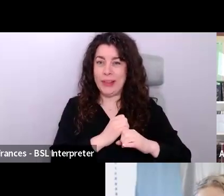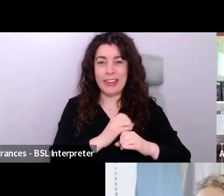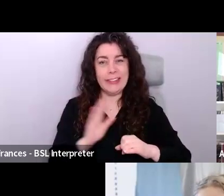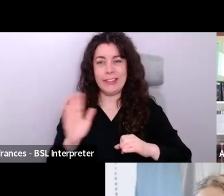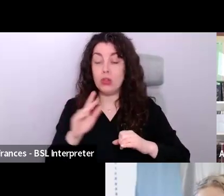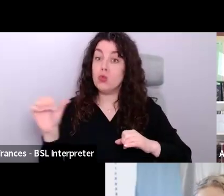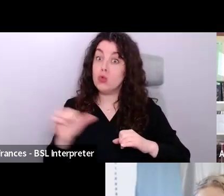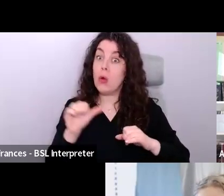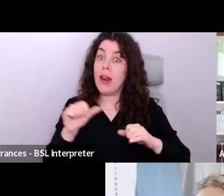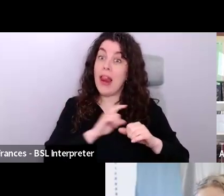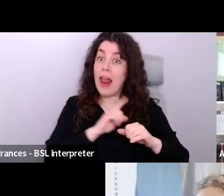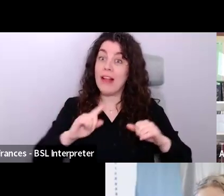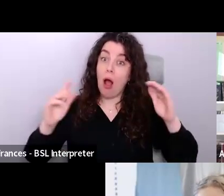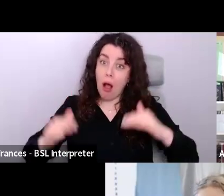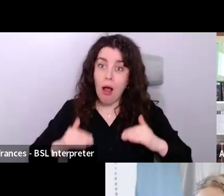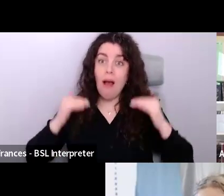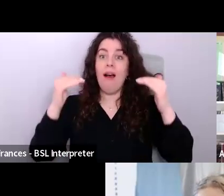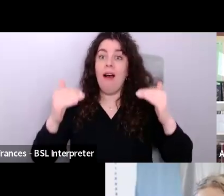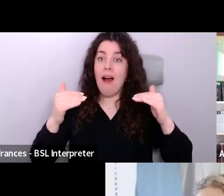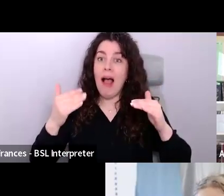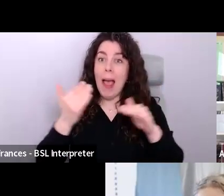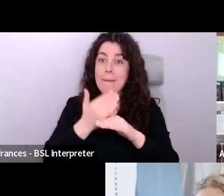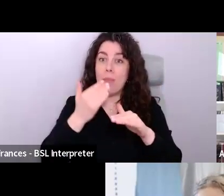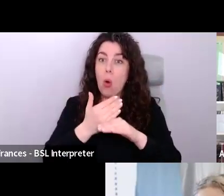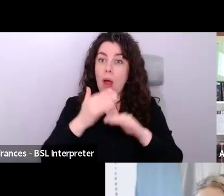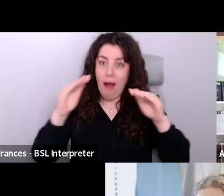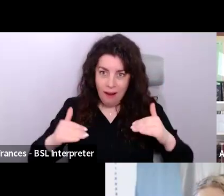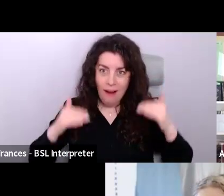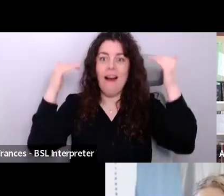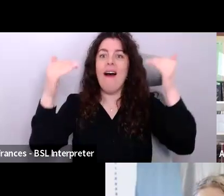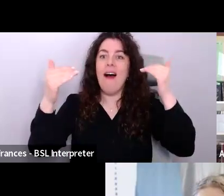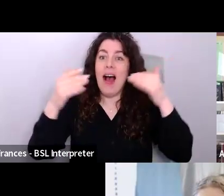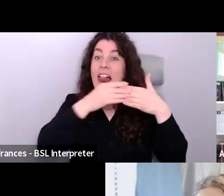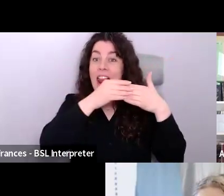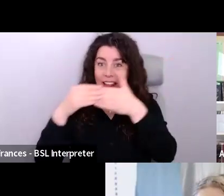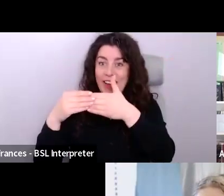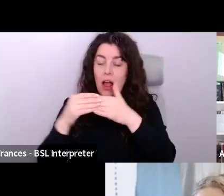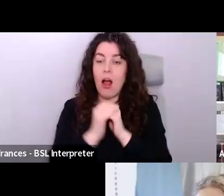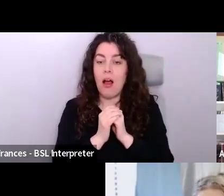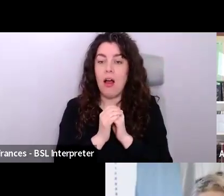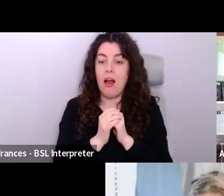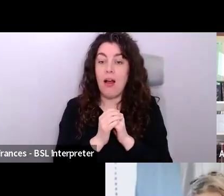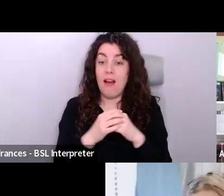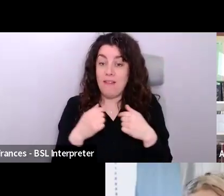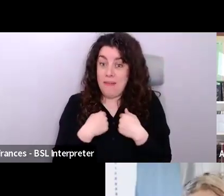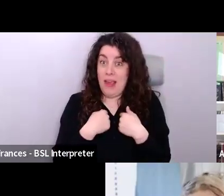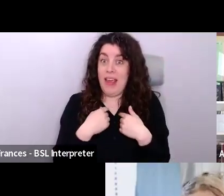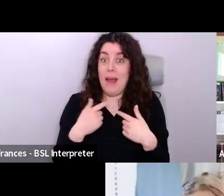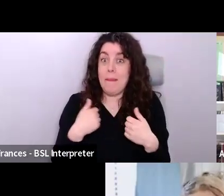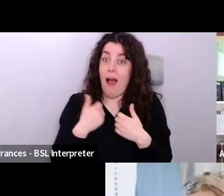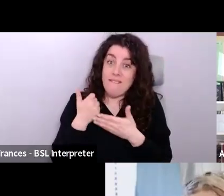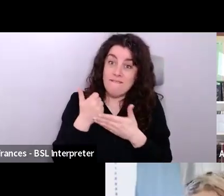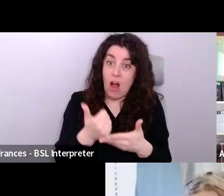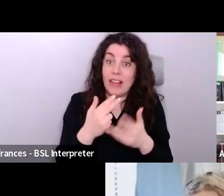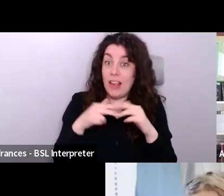and move through to employer and then leader. So leader is really what I would advise as a, if you're looking for